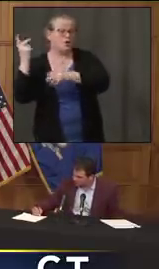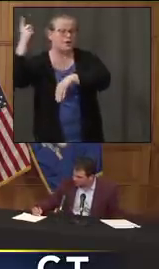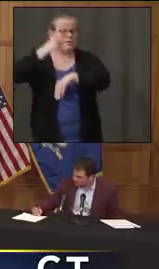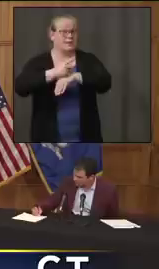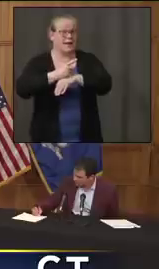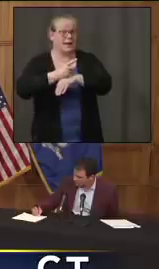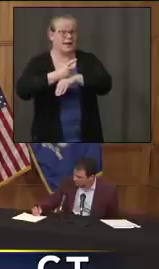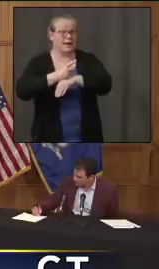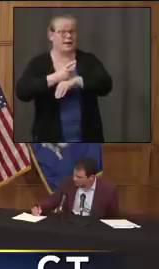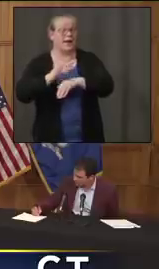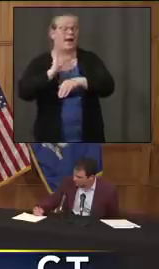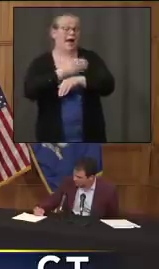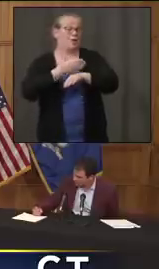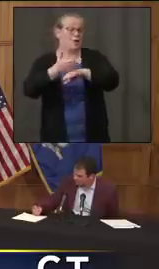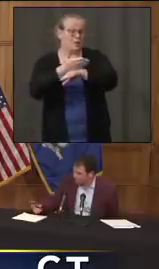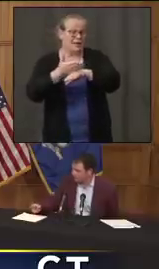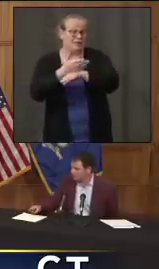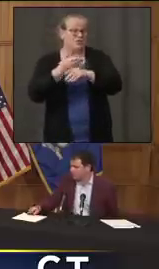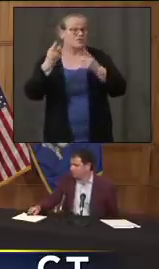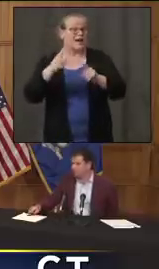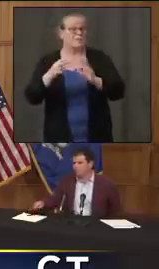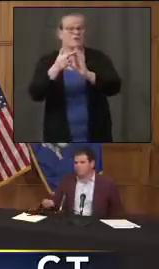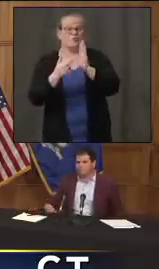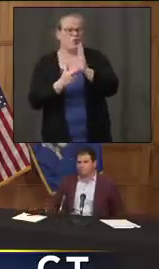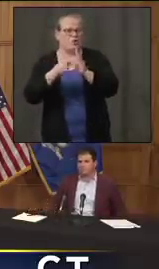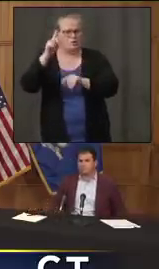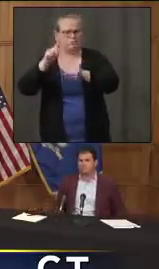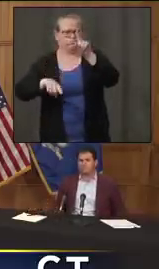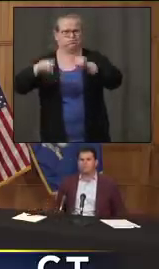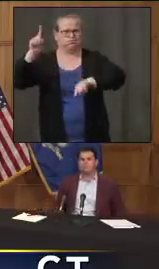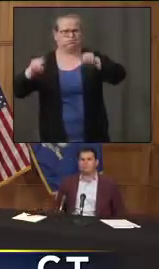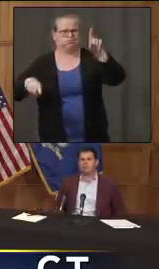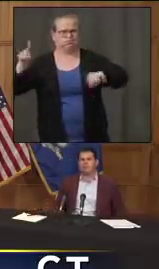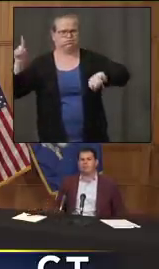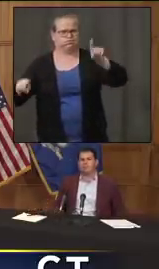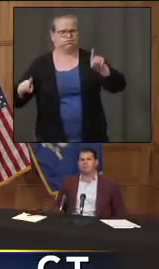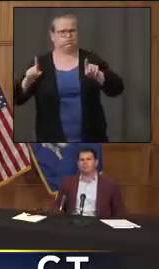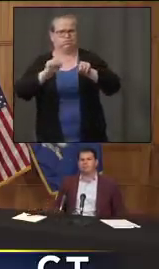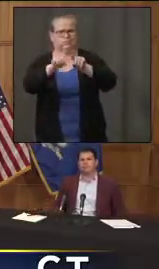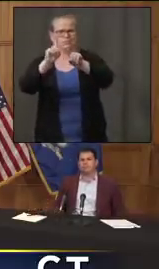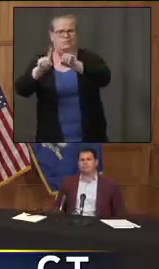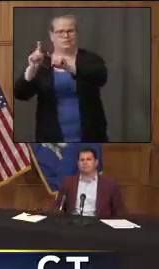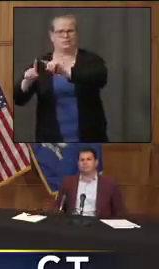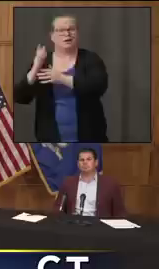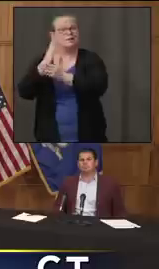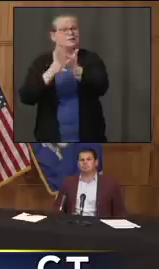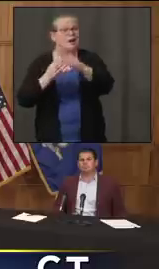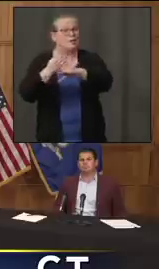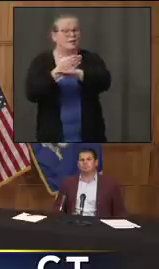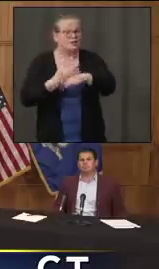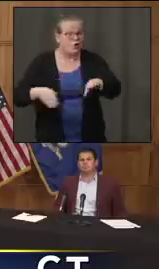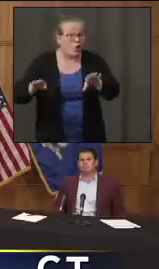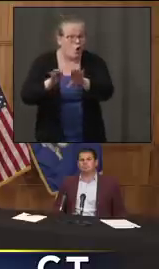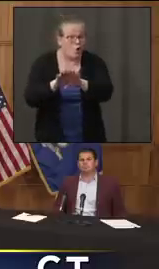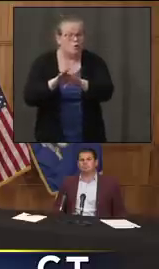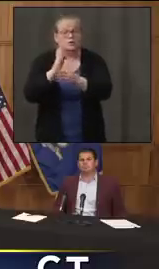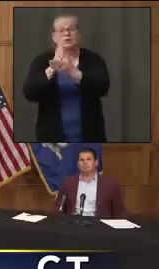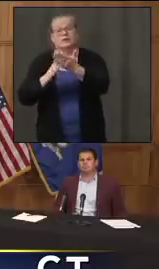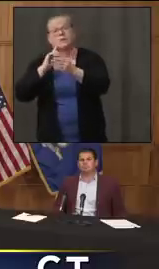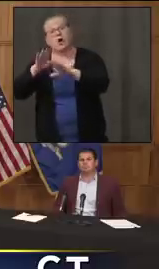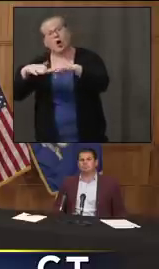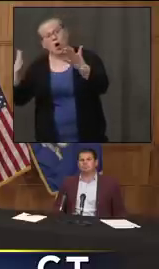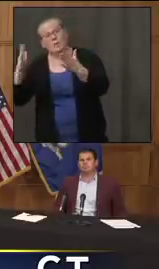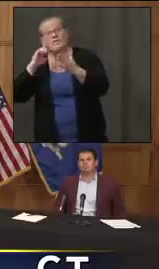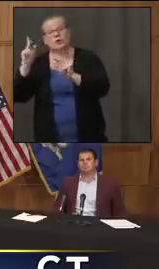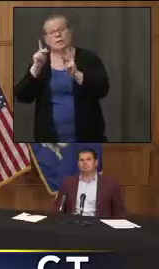a patchwork of inconsistent rules and guidelines. Some are closed entirely. Some are open to